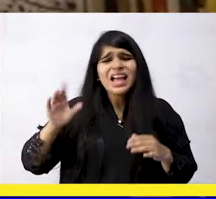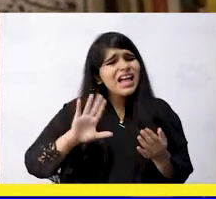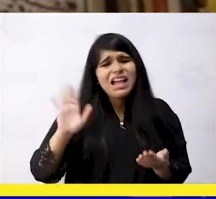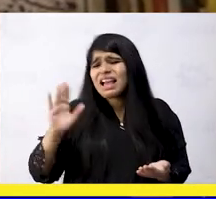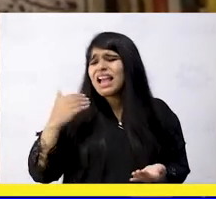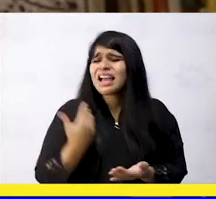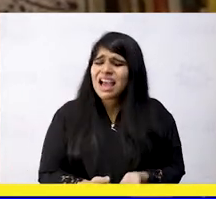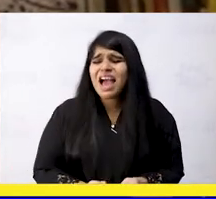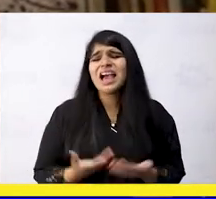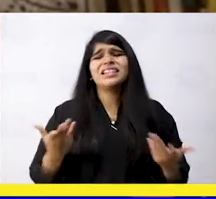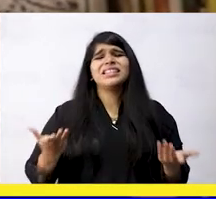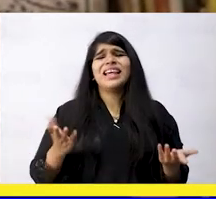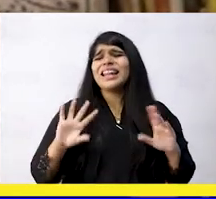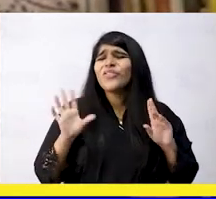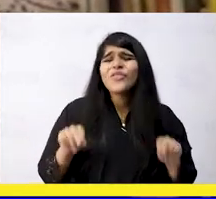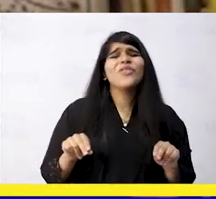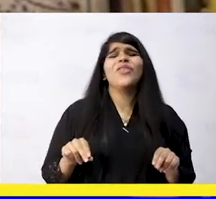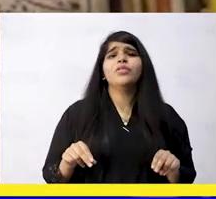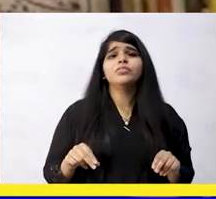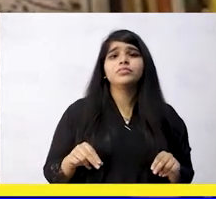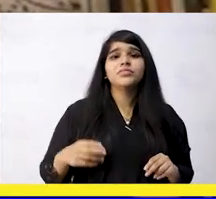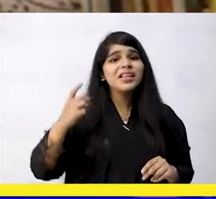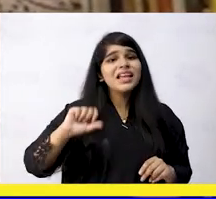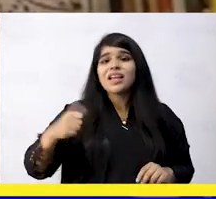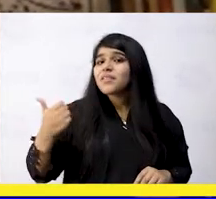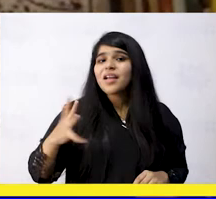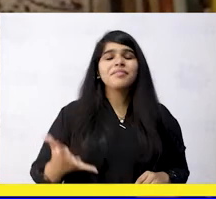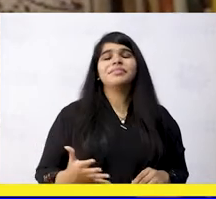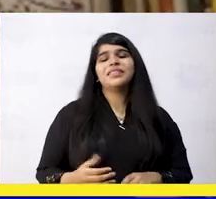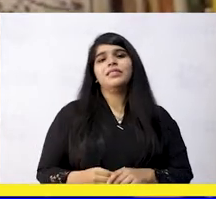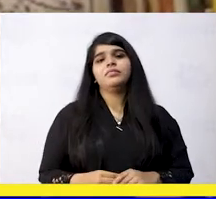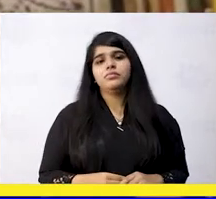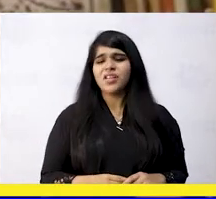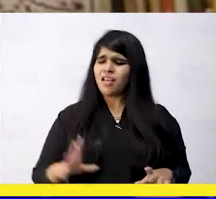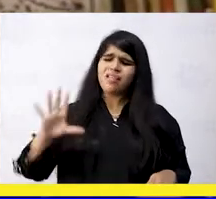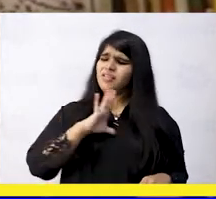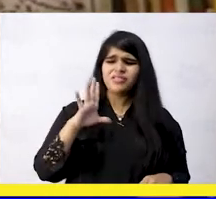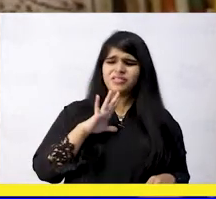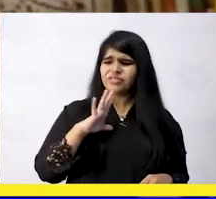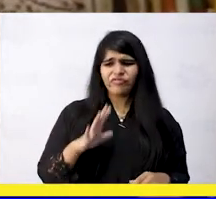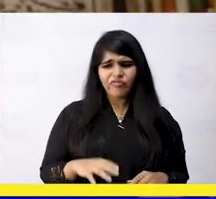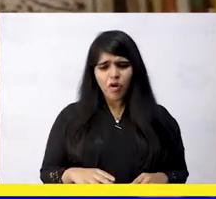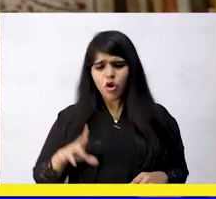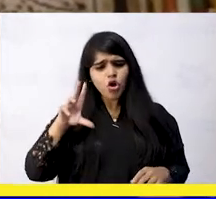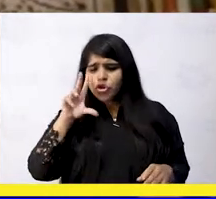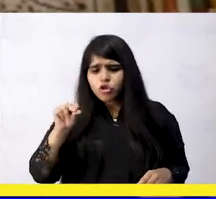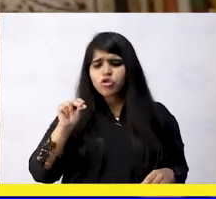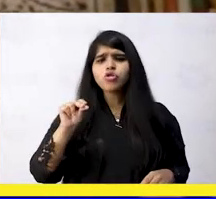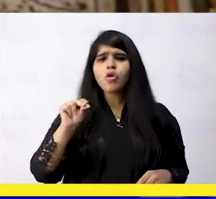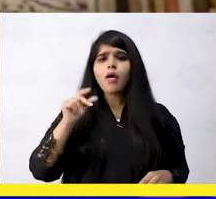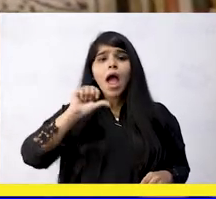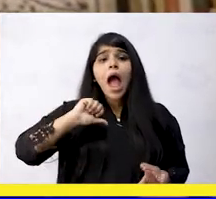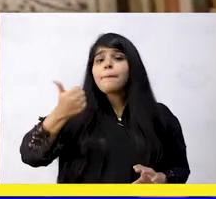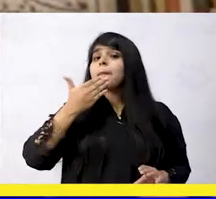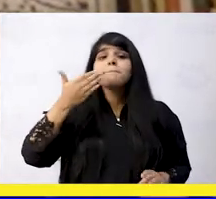this to yourself. Really, it's just not worth it." But the tortoise seemed determined. "It's okay. It's